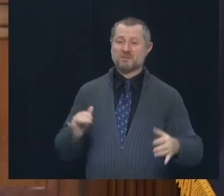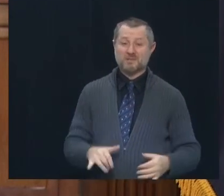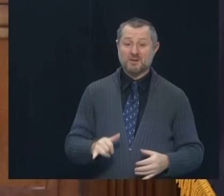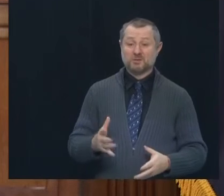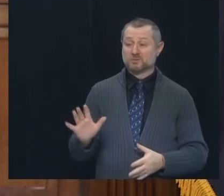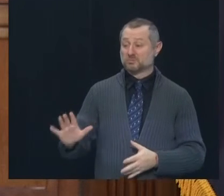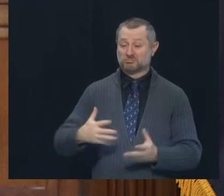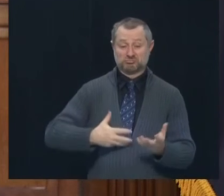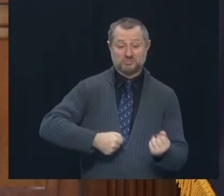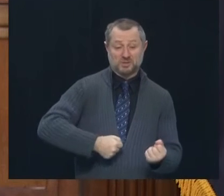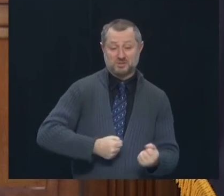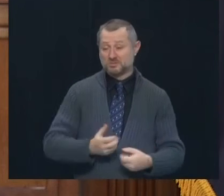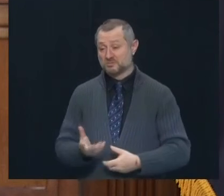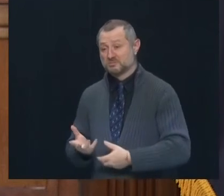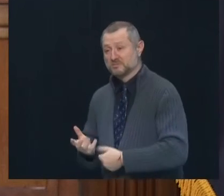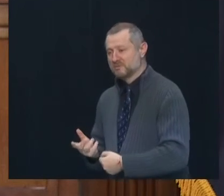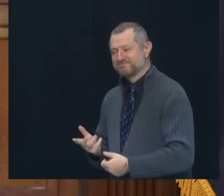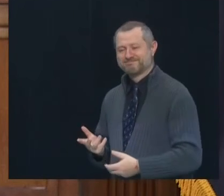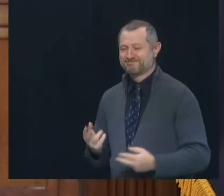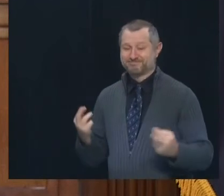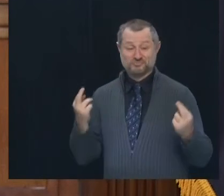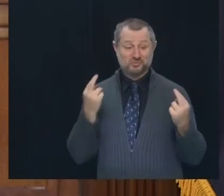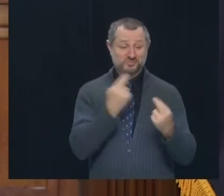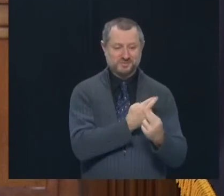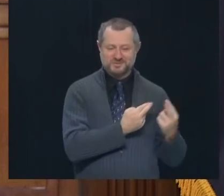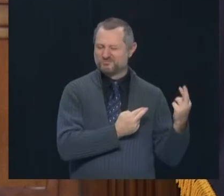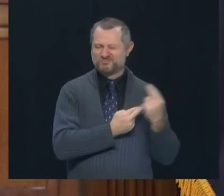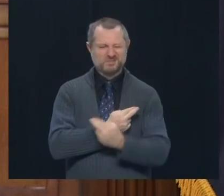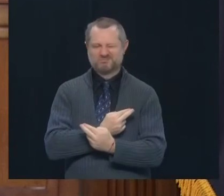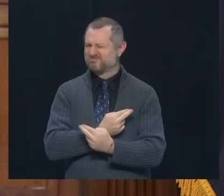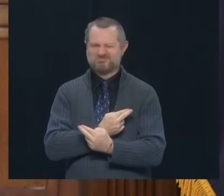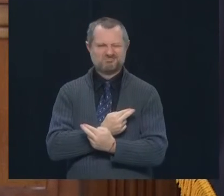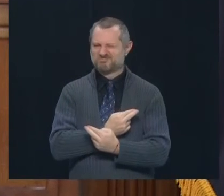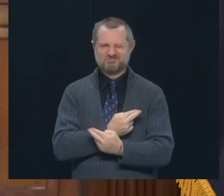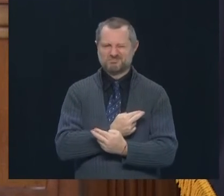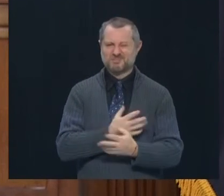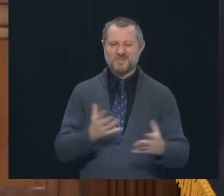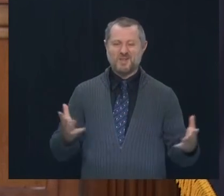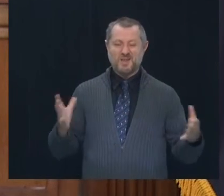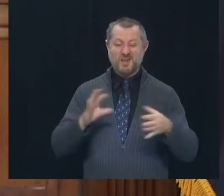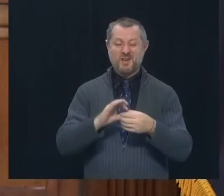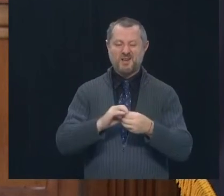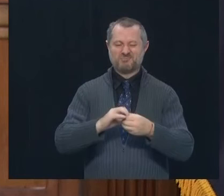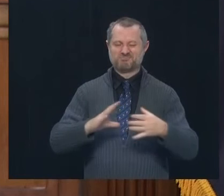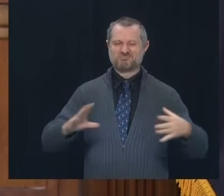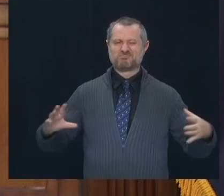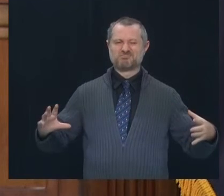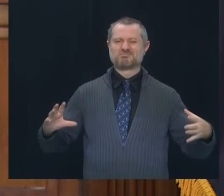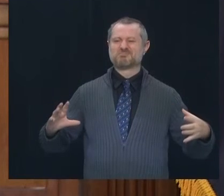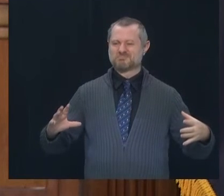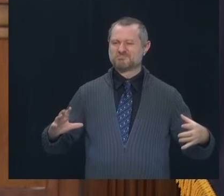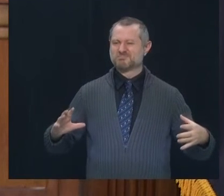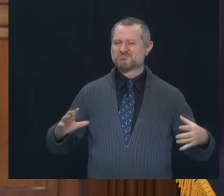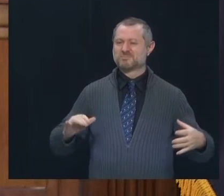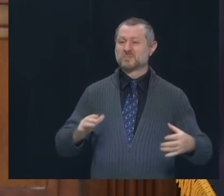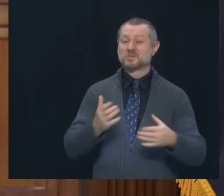respect. And the trust and the respect has been broken. And divorce is not an option.